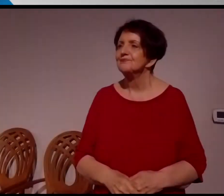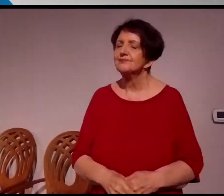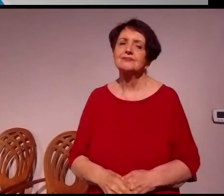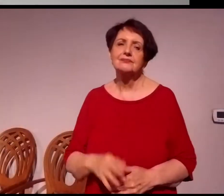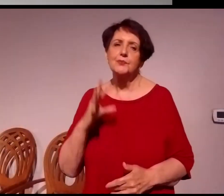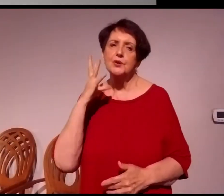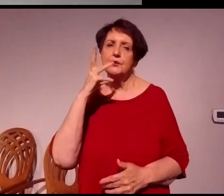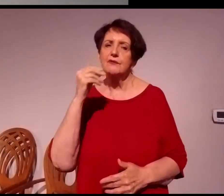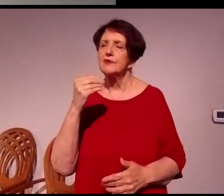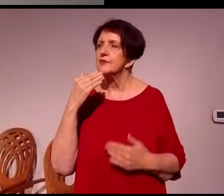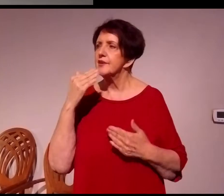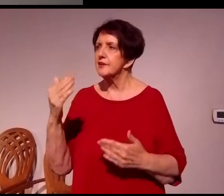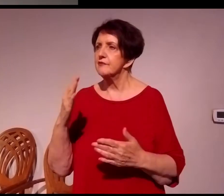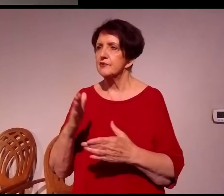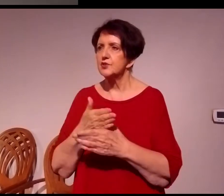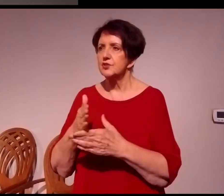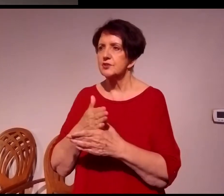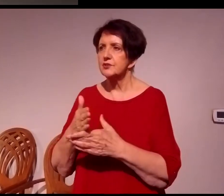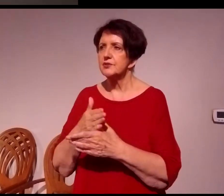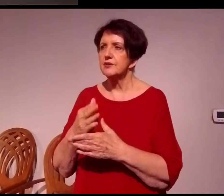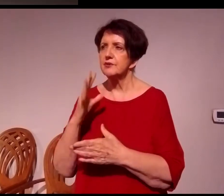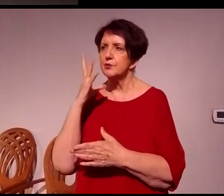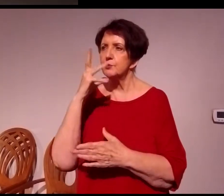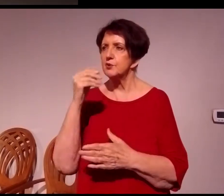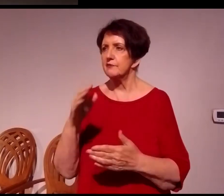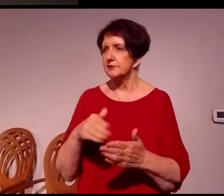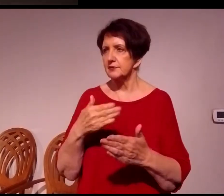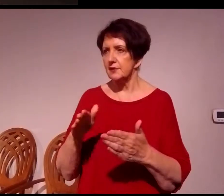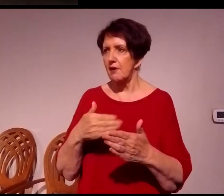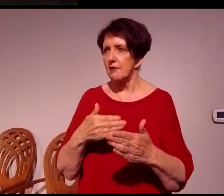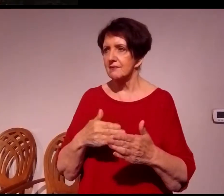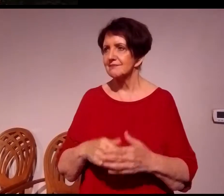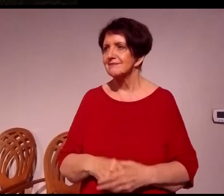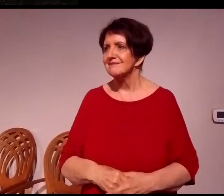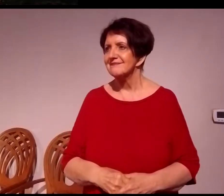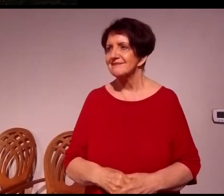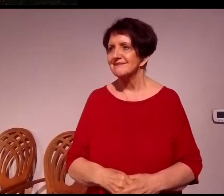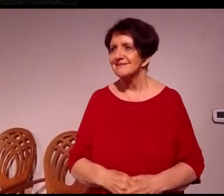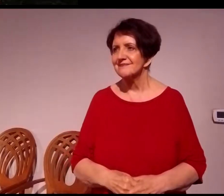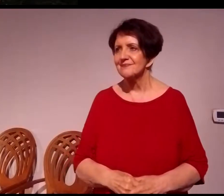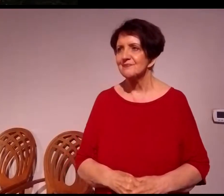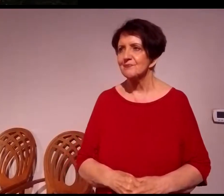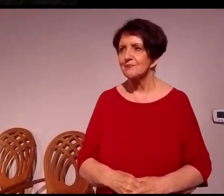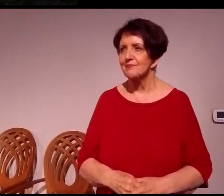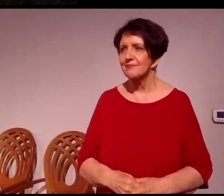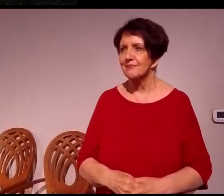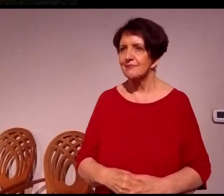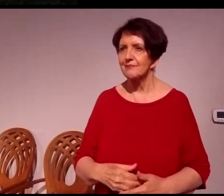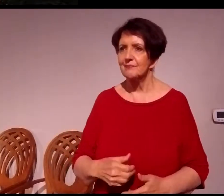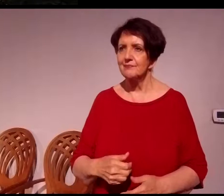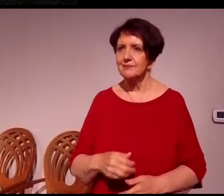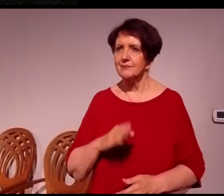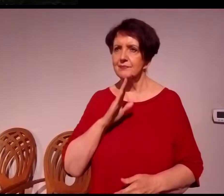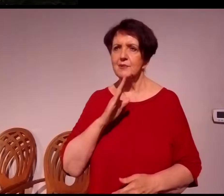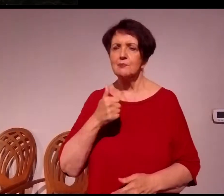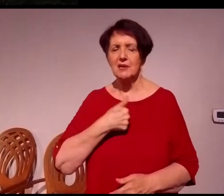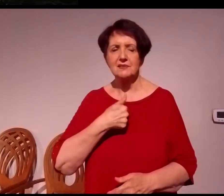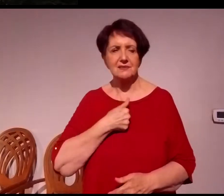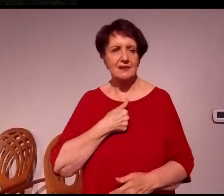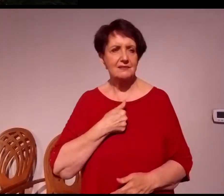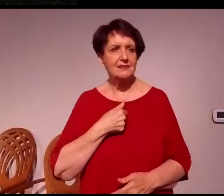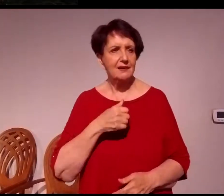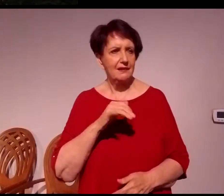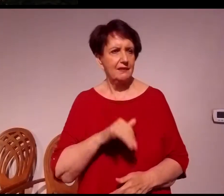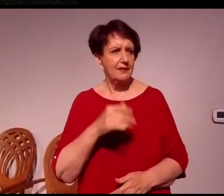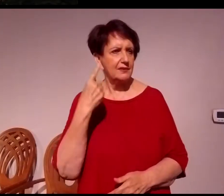Beautiful. Thank you for sharing your lovely song, I Forgive Myself. Be myself. Yeah. Now, isn't that, for those of